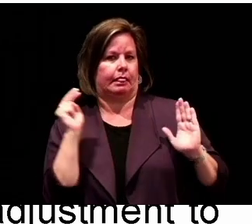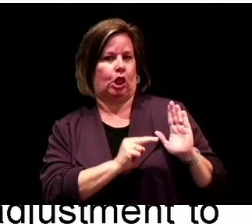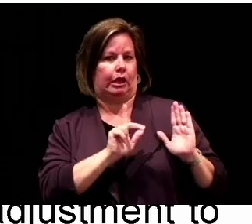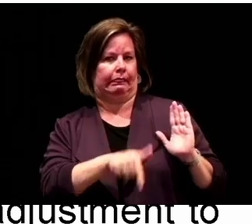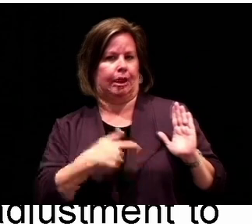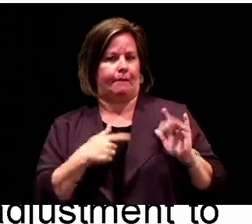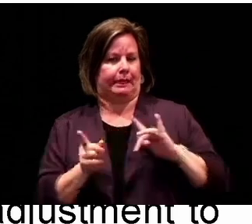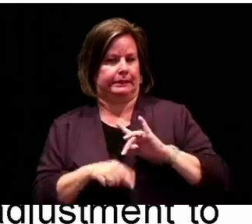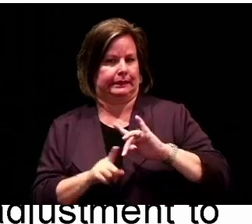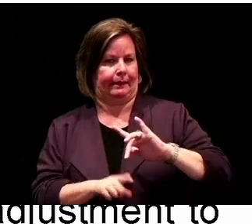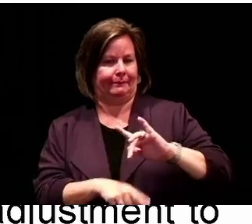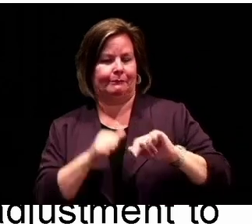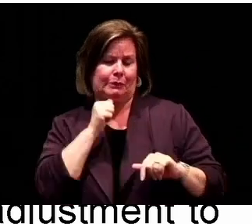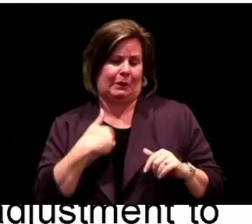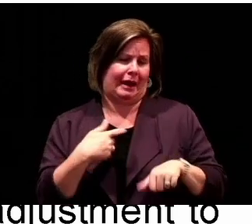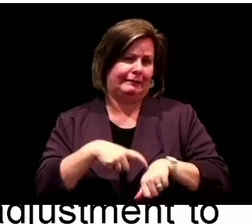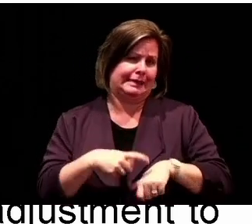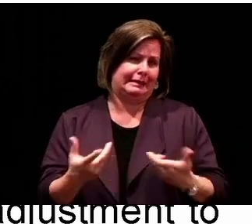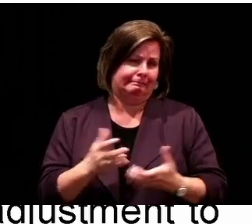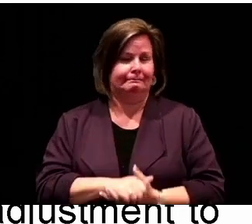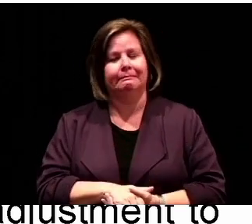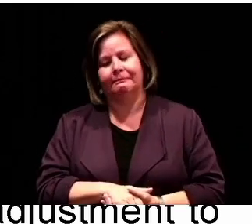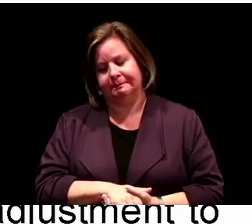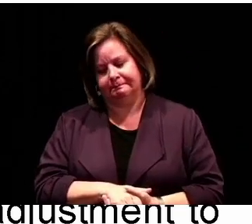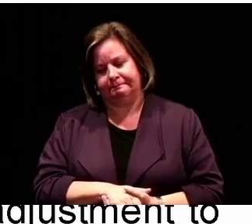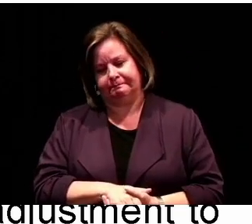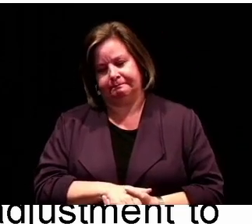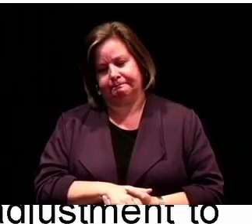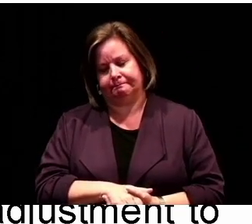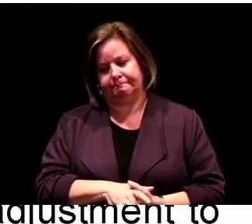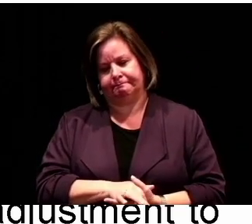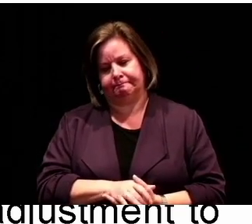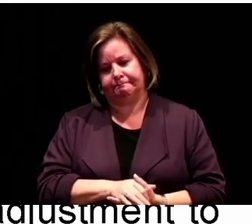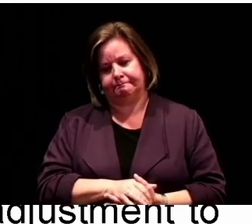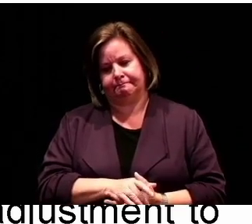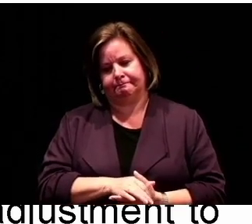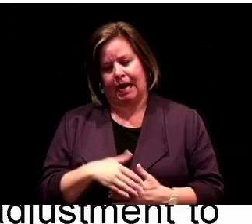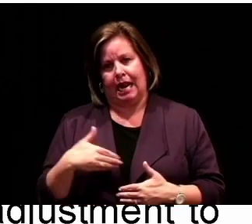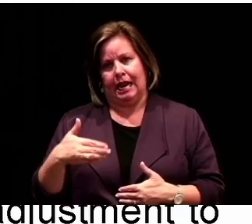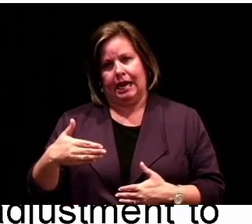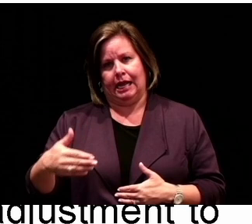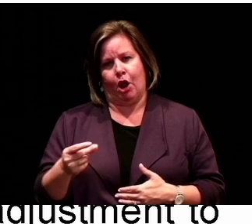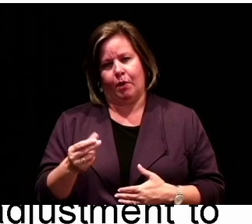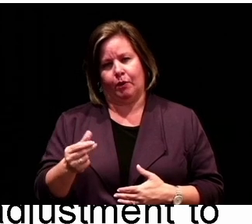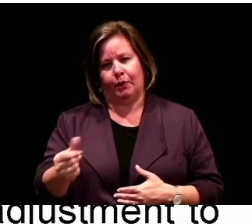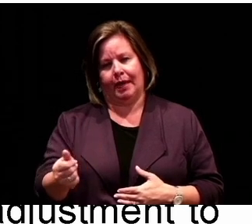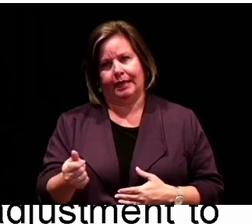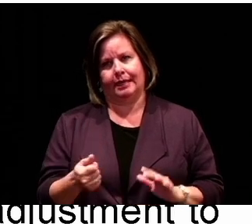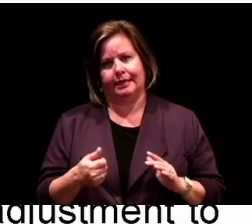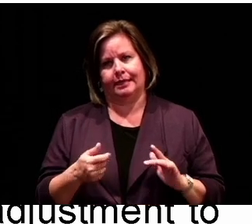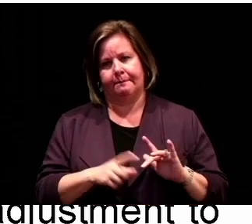to mental disability or addiction, you can request the landlord to waive the rule against the criminal